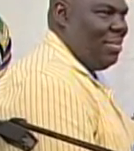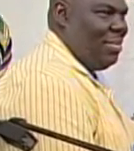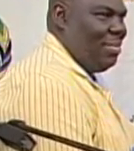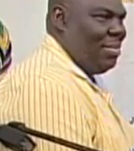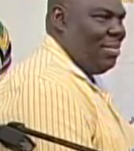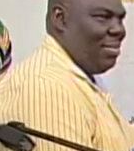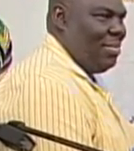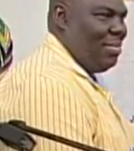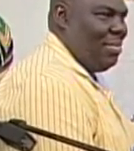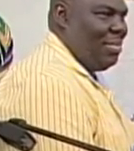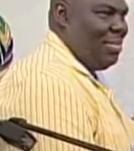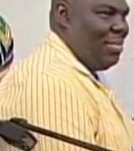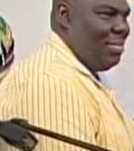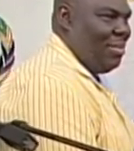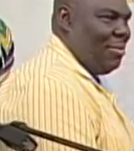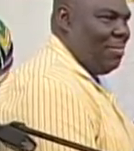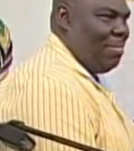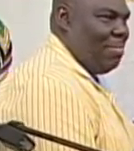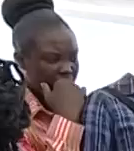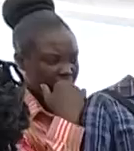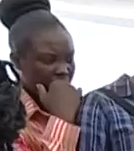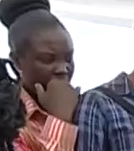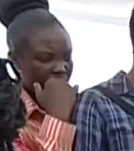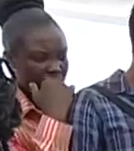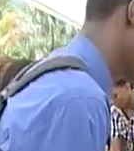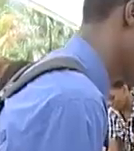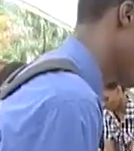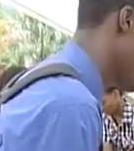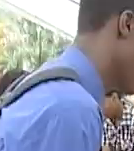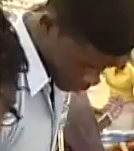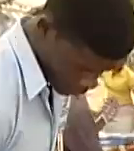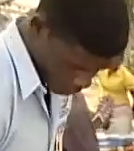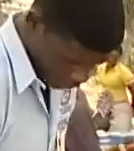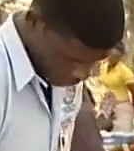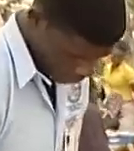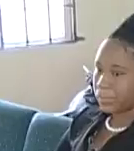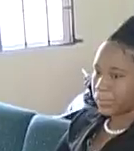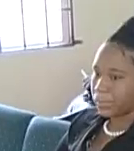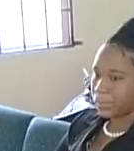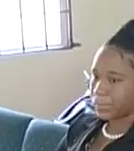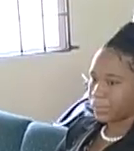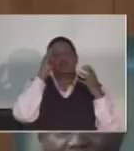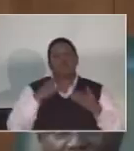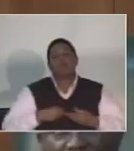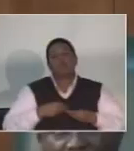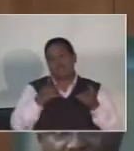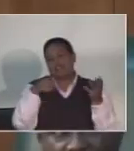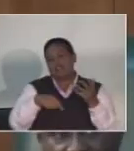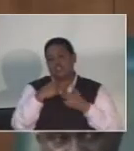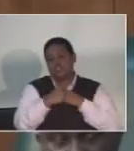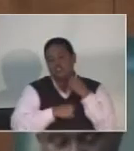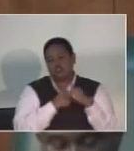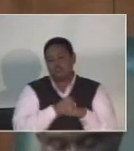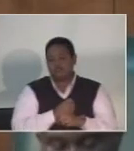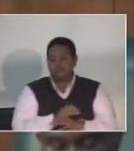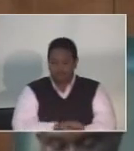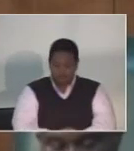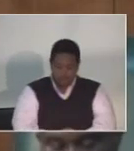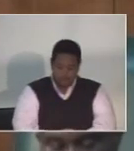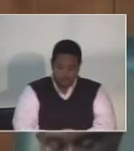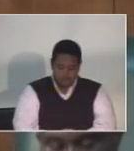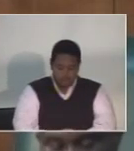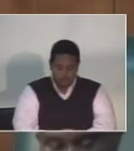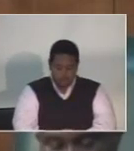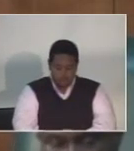clubs across the island, the NYS will also be rolling out its Rural Youth Empowerment Program to help entrepreneurs. Portfolio Minister Lisa Hanna